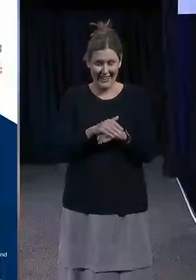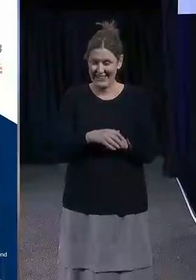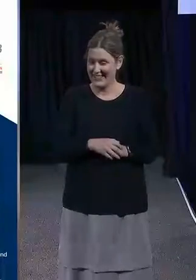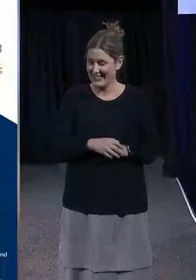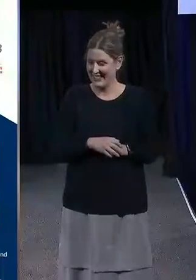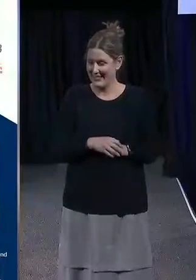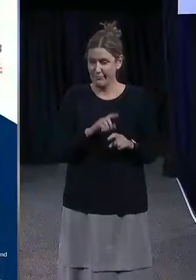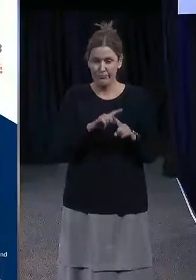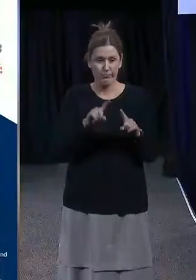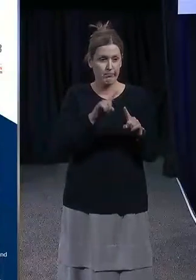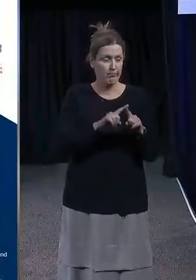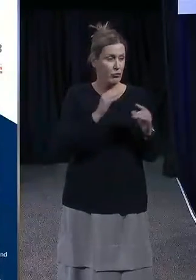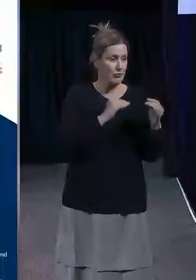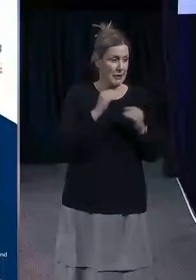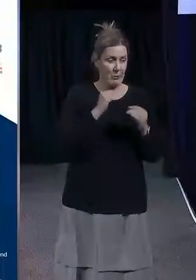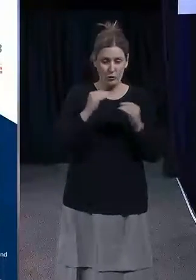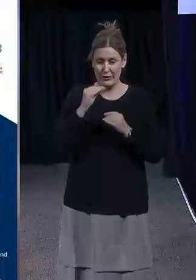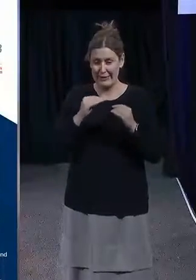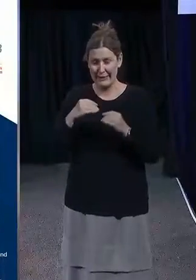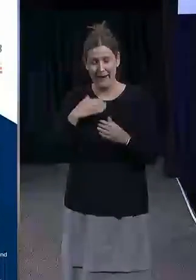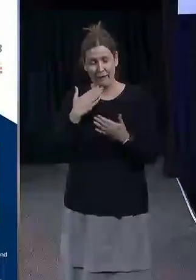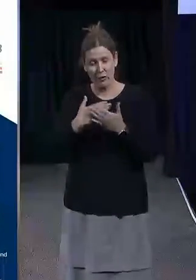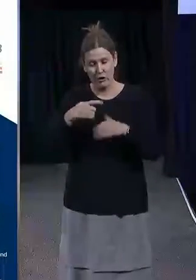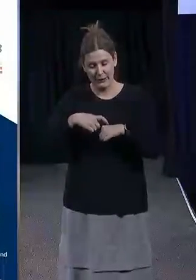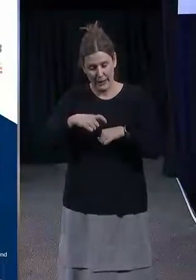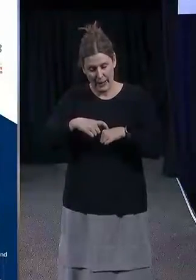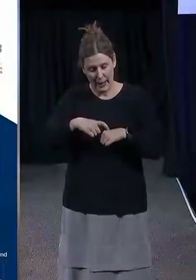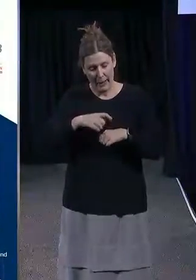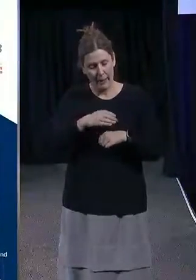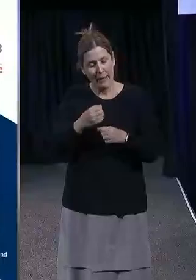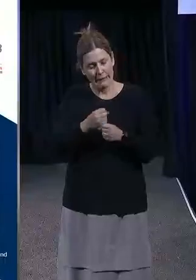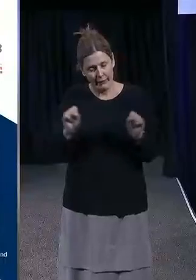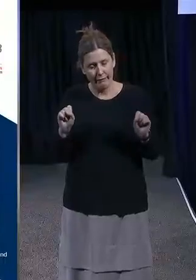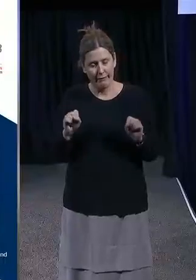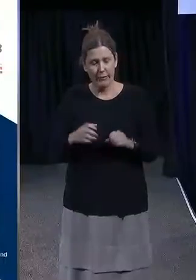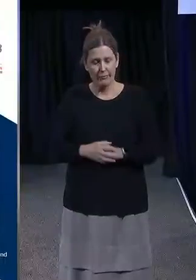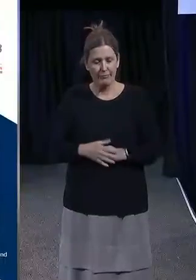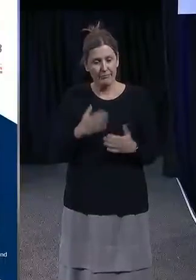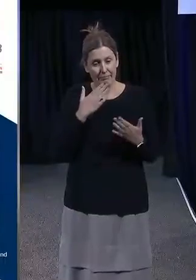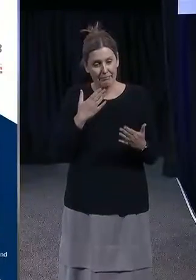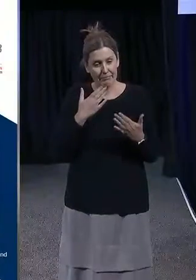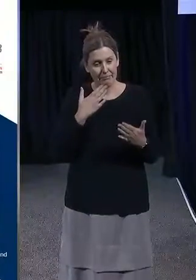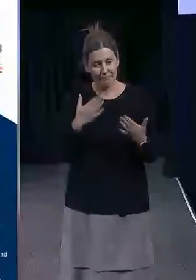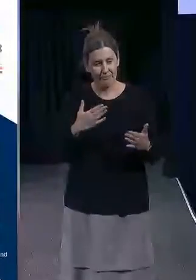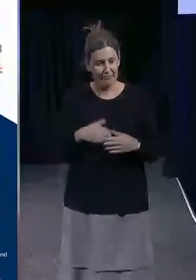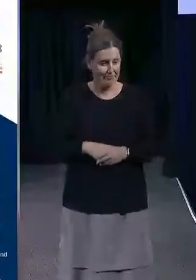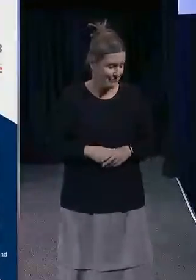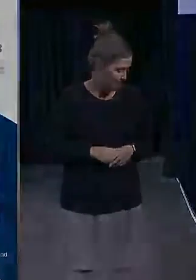receptions. Everyone, please have a good time, but do so very safe. Thank you.